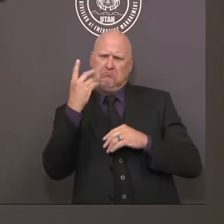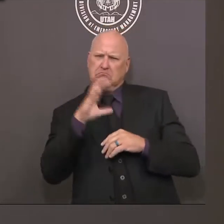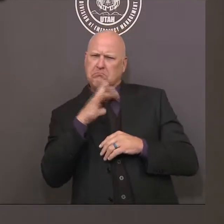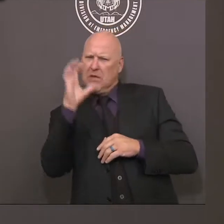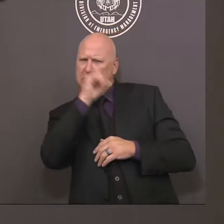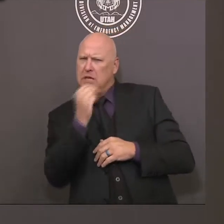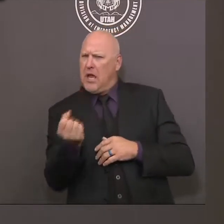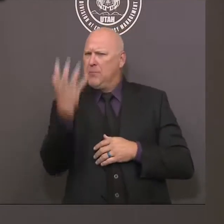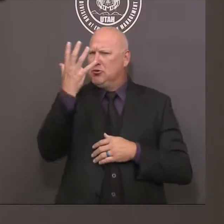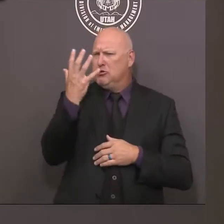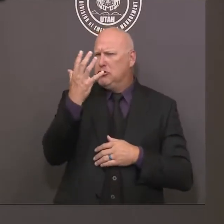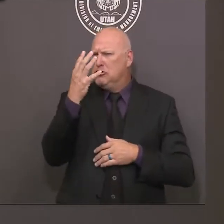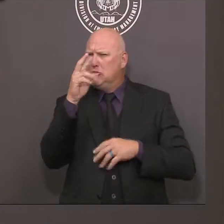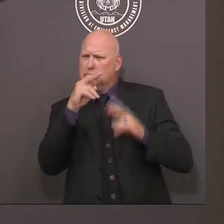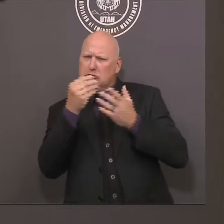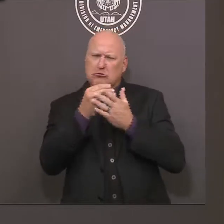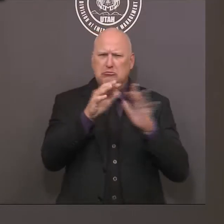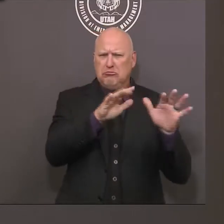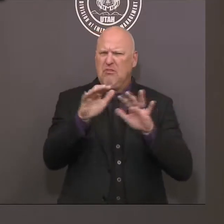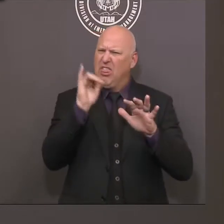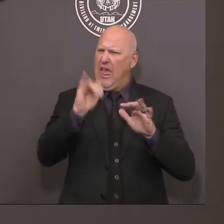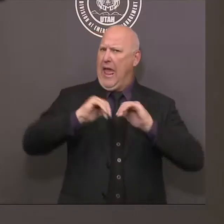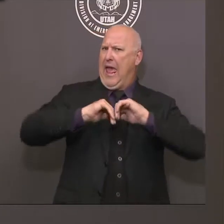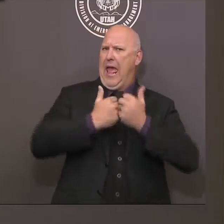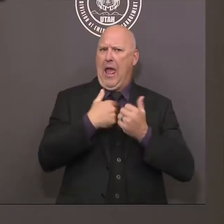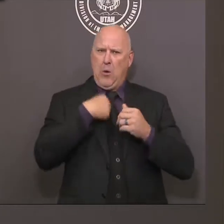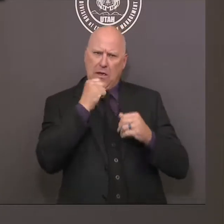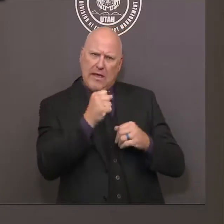as we prioritize, what goes in this